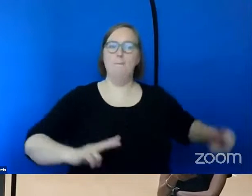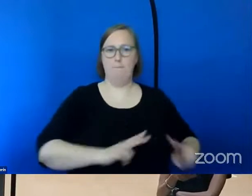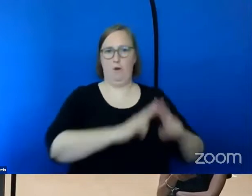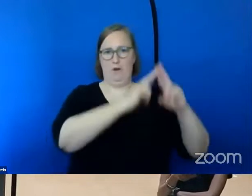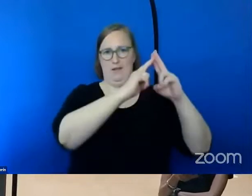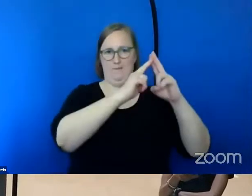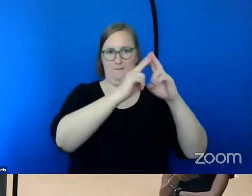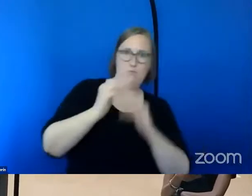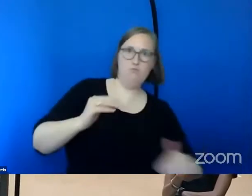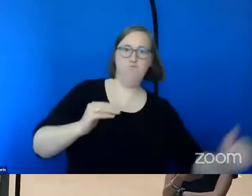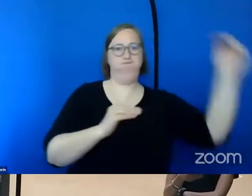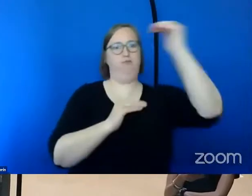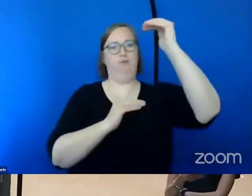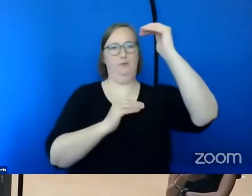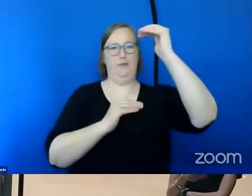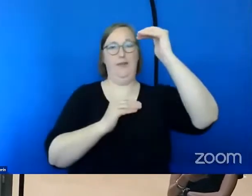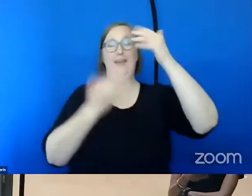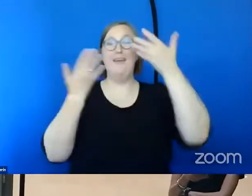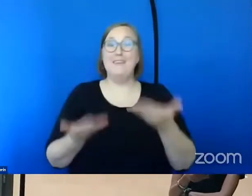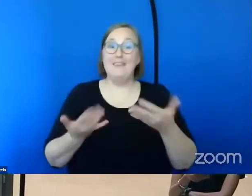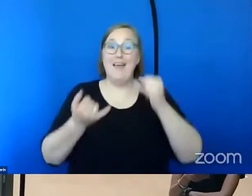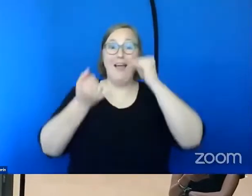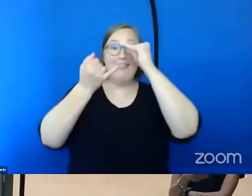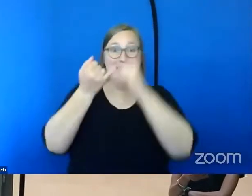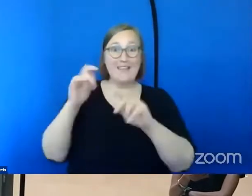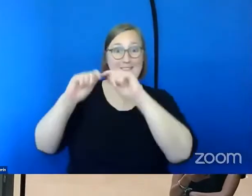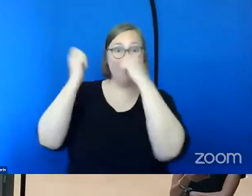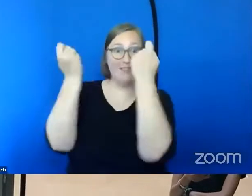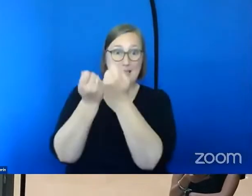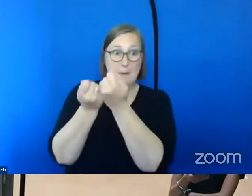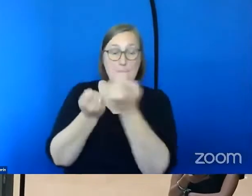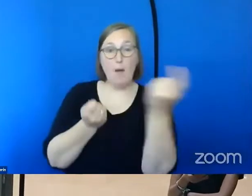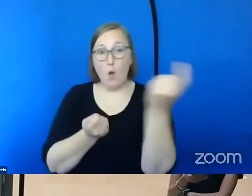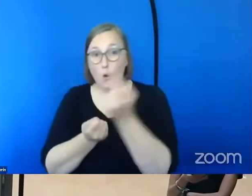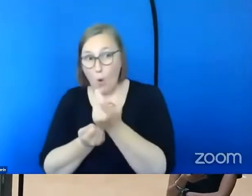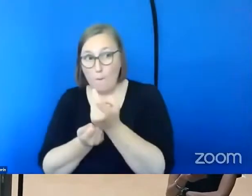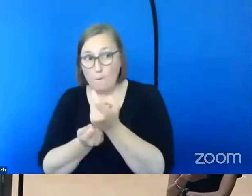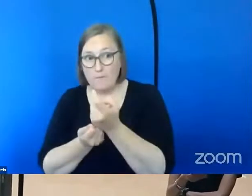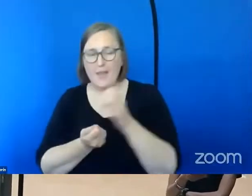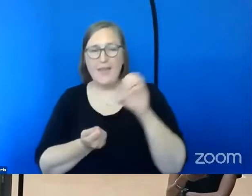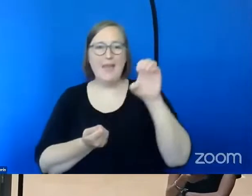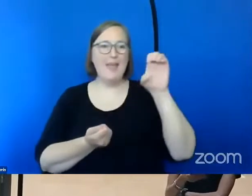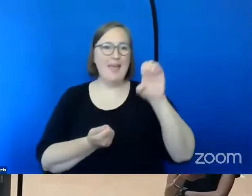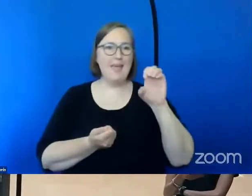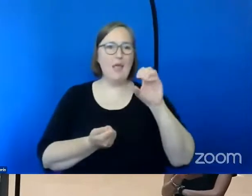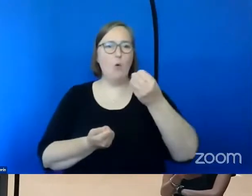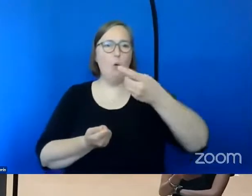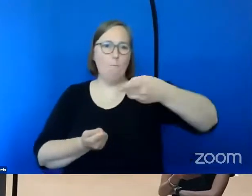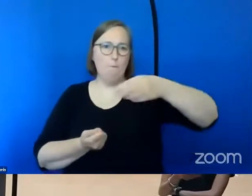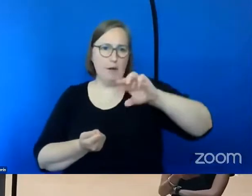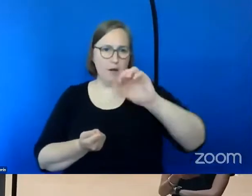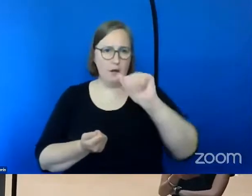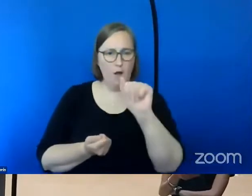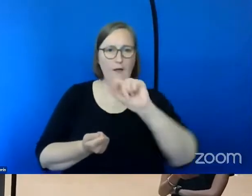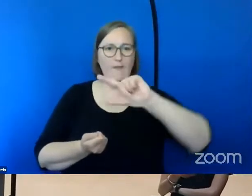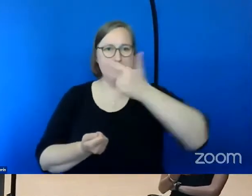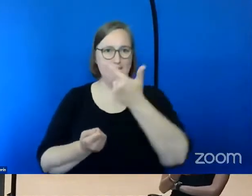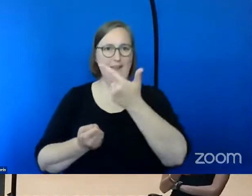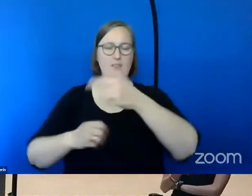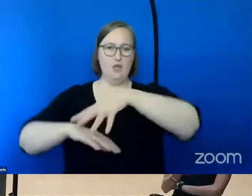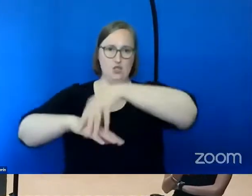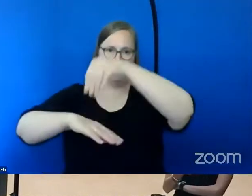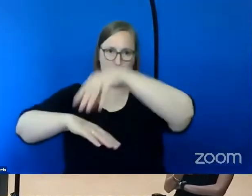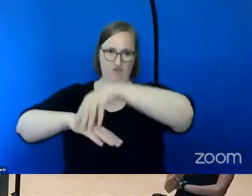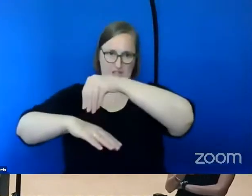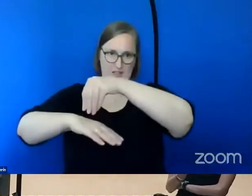most experienced pilots in the competition. On screen, Magnus Niska, twice third in the